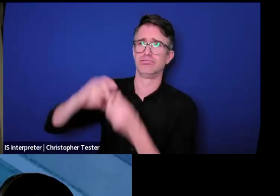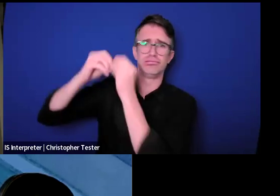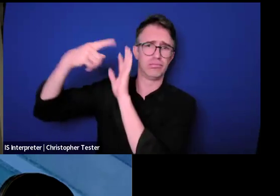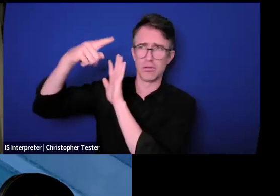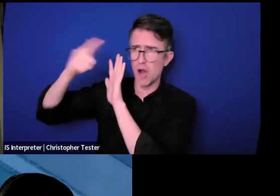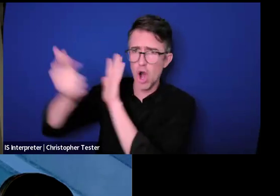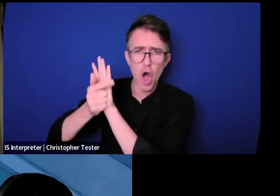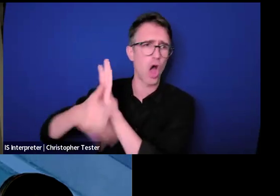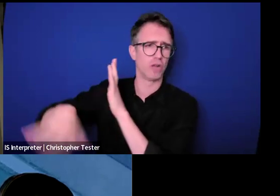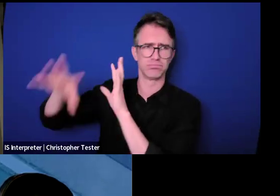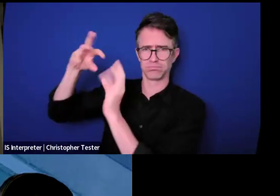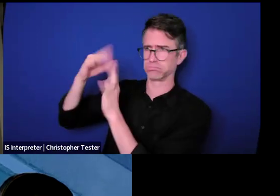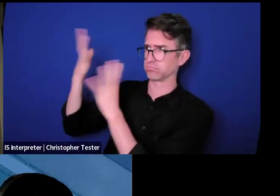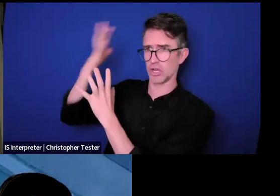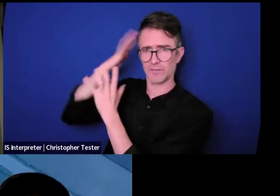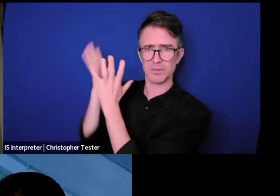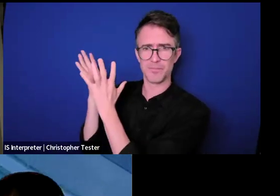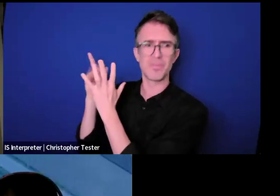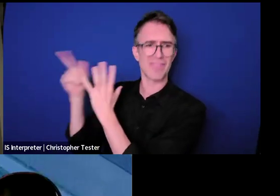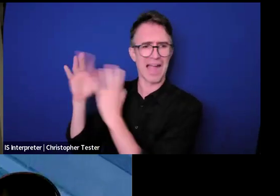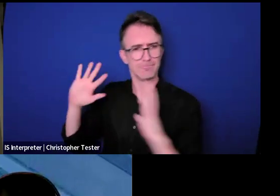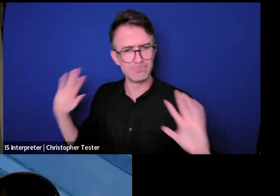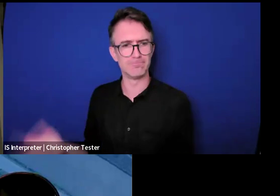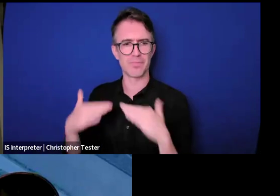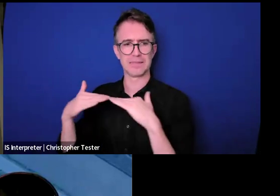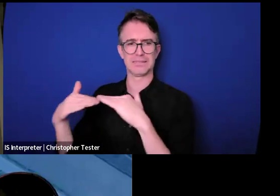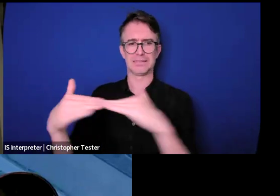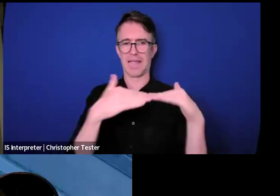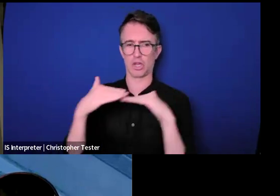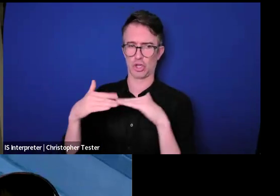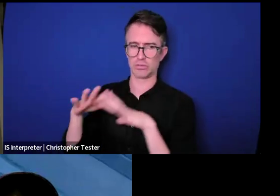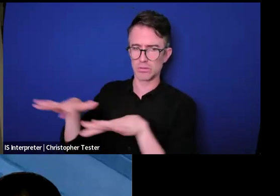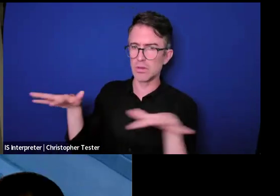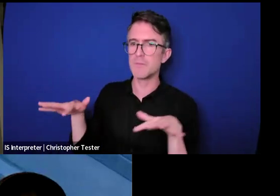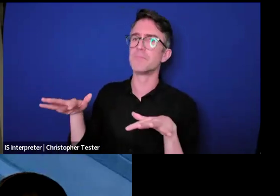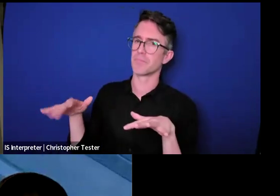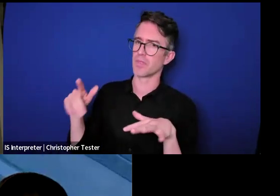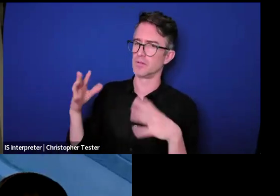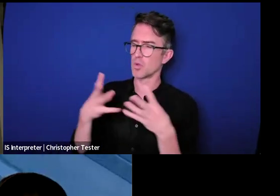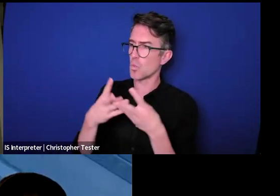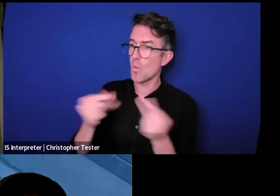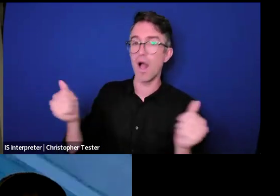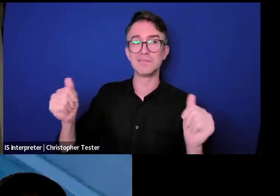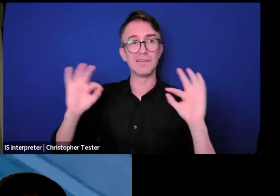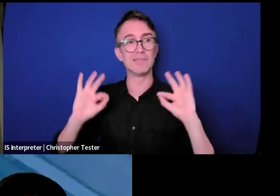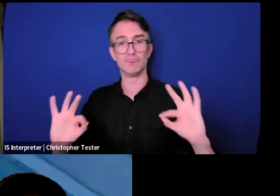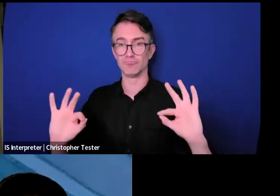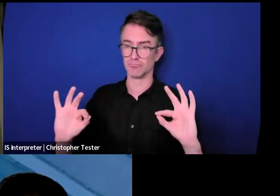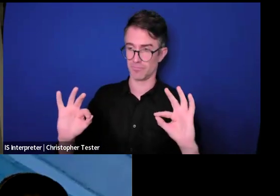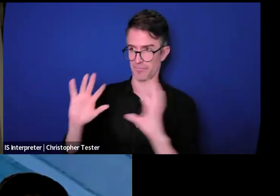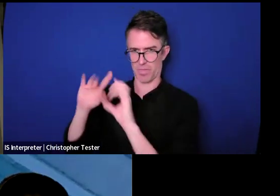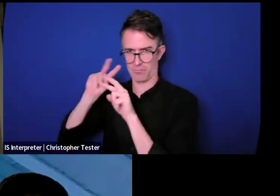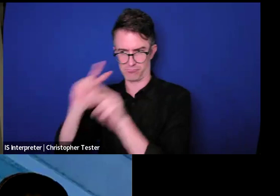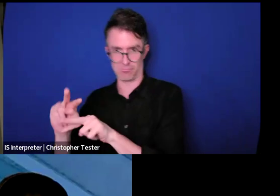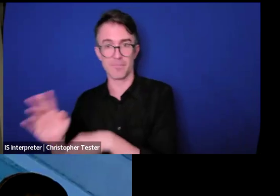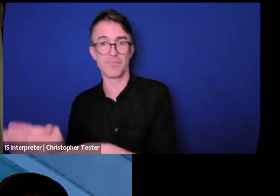course, quality assurance as well. Private sector could also play, or can, and it does in some contexts, play